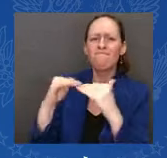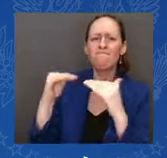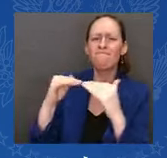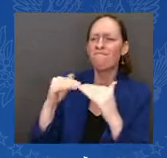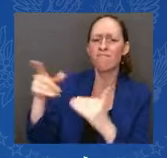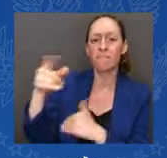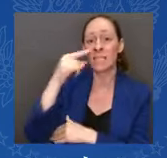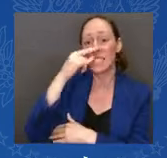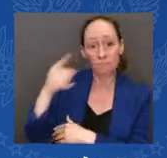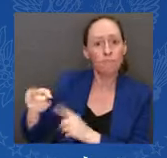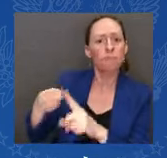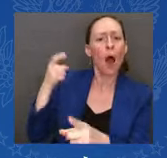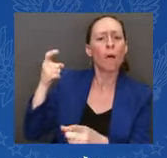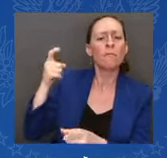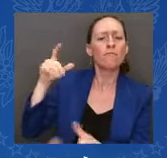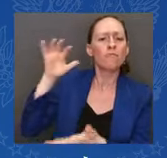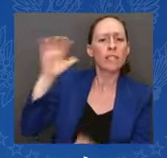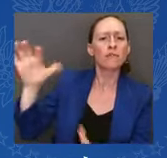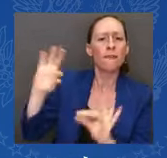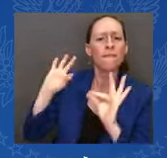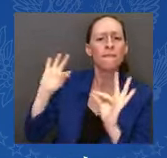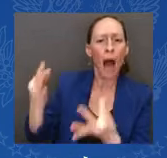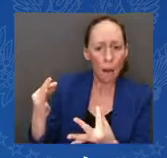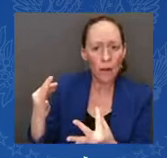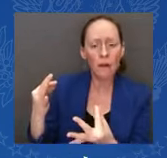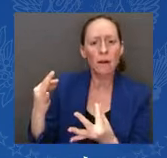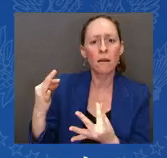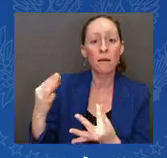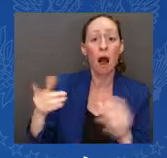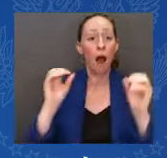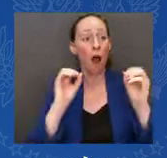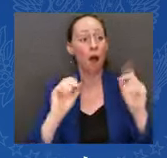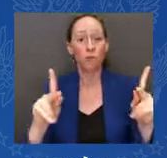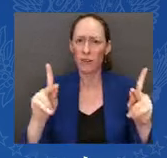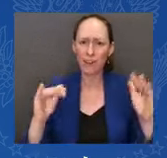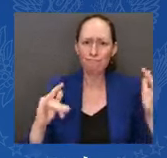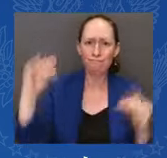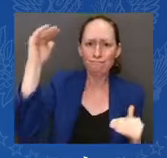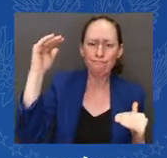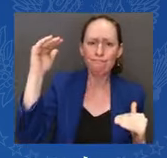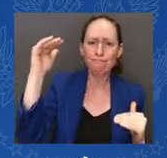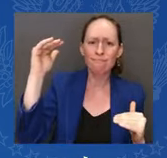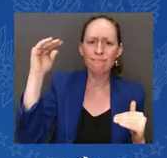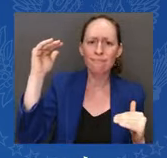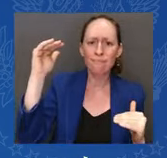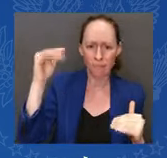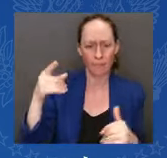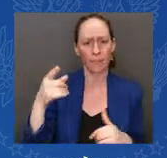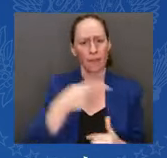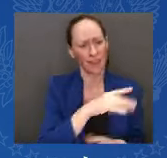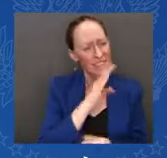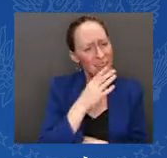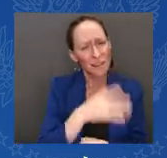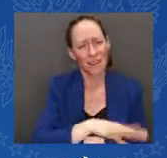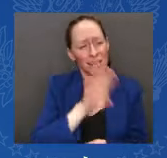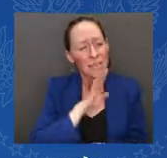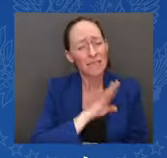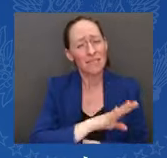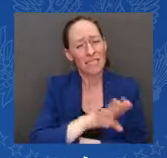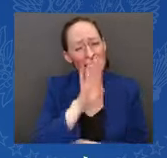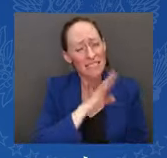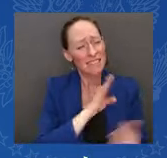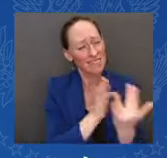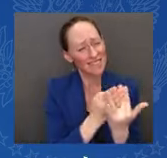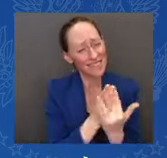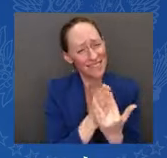more determination, and that should be a factor that colleges should take into account in admissions, and many still do. It also